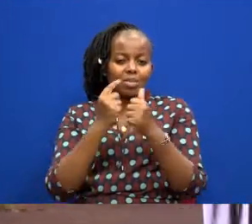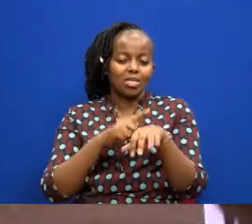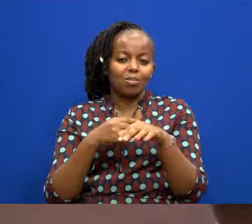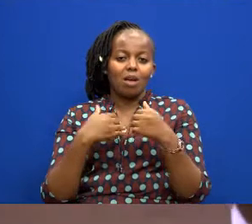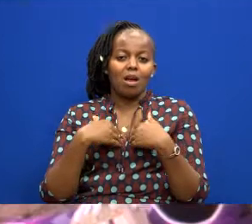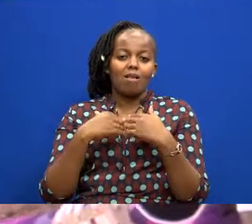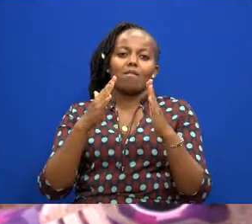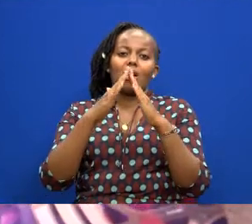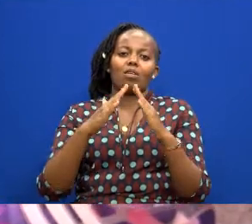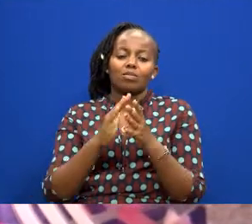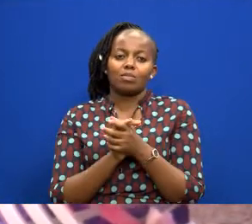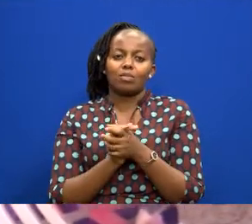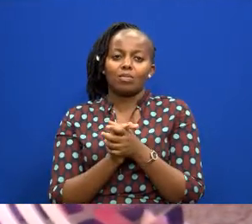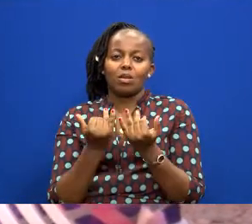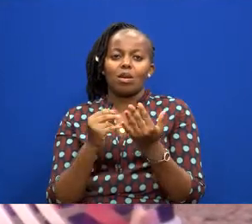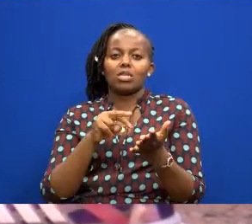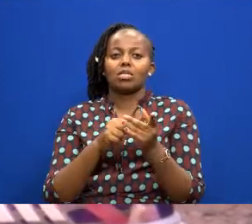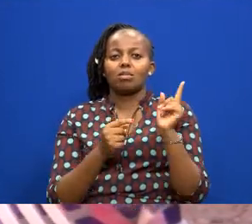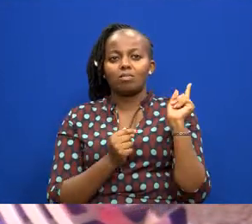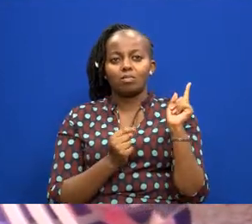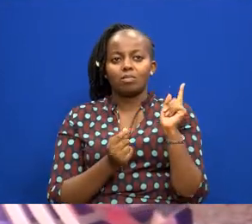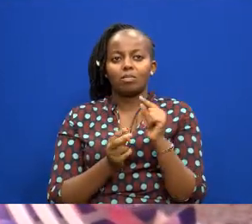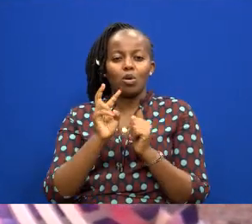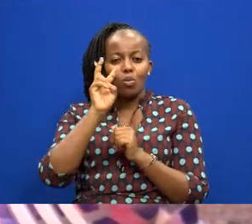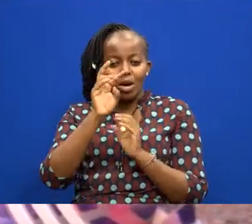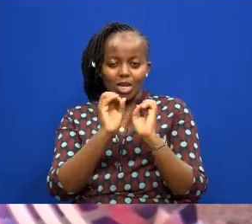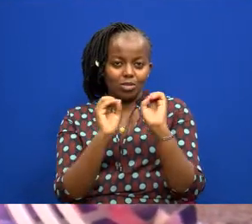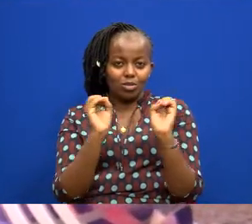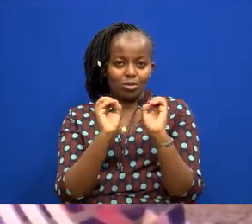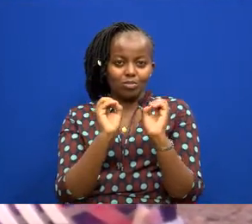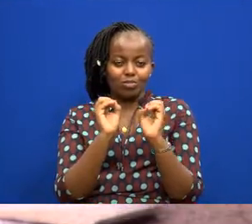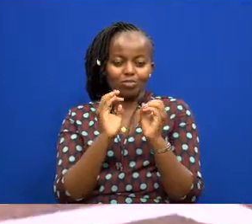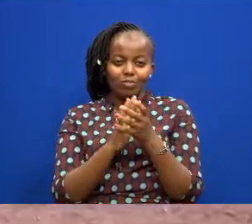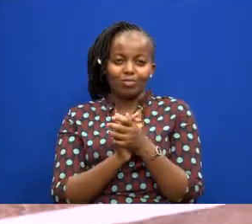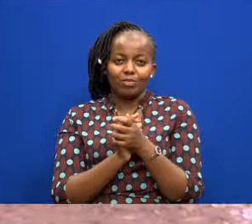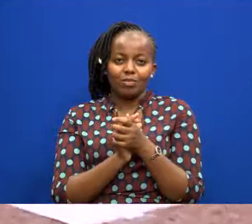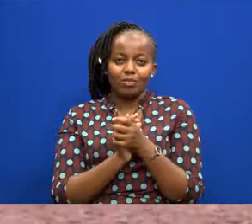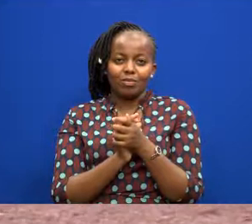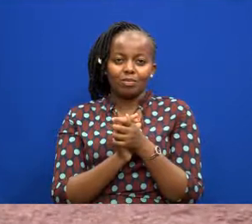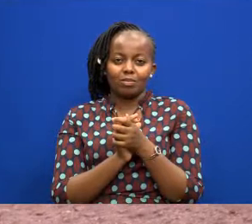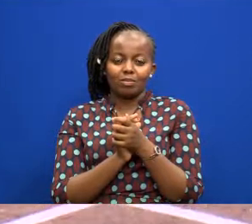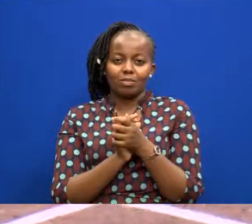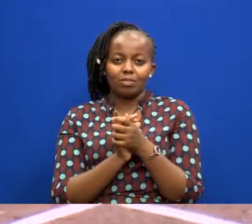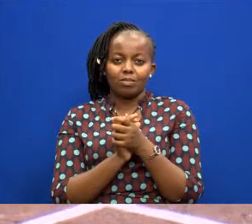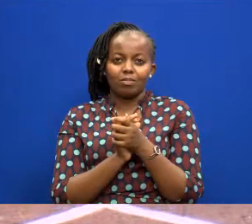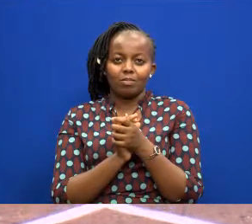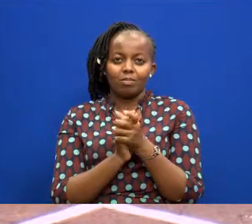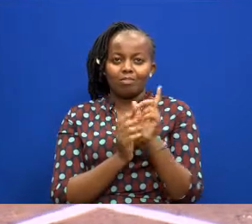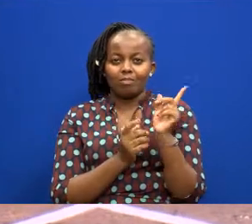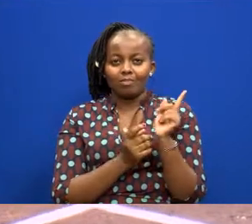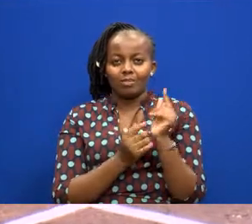So nitasimama hivi, sitaangalia, naangalia mbele, and then I throw the stone. So nyumba